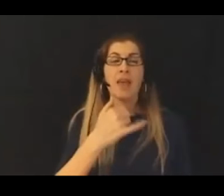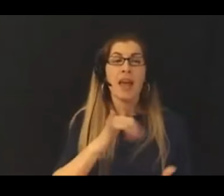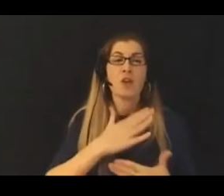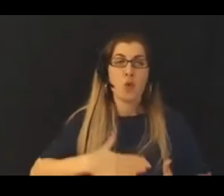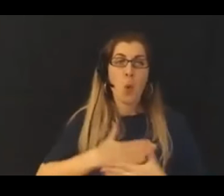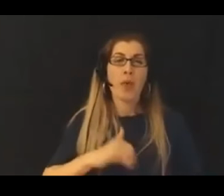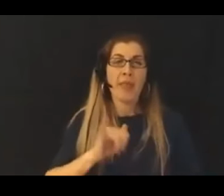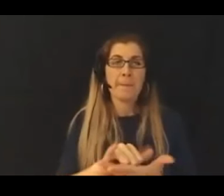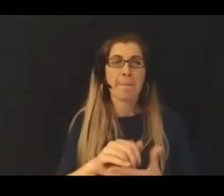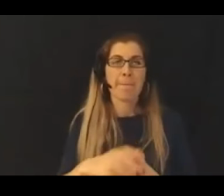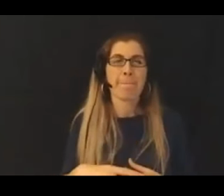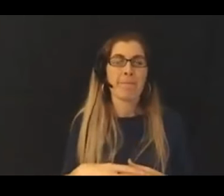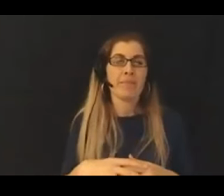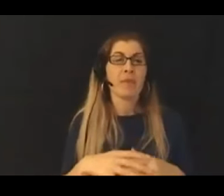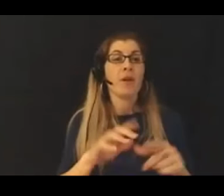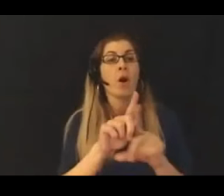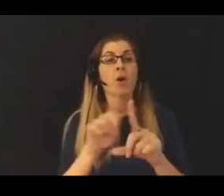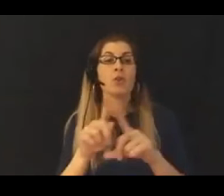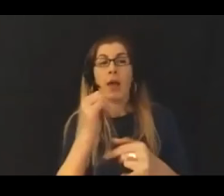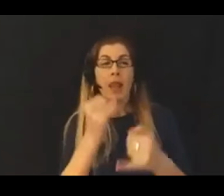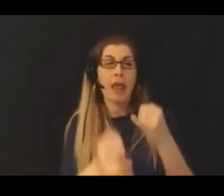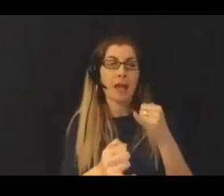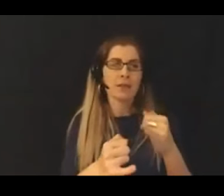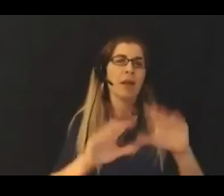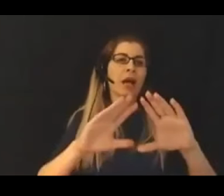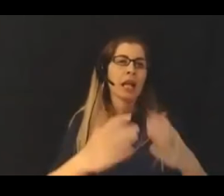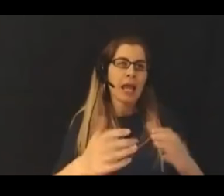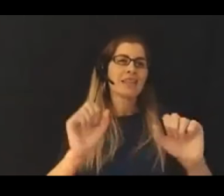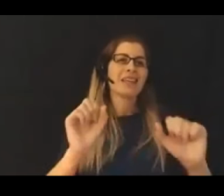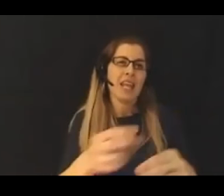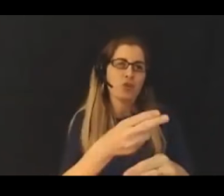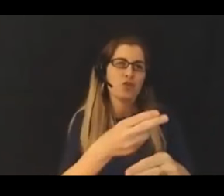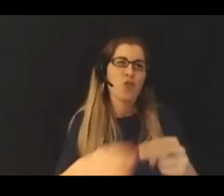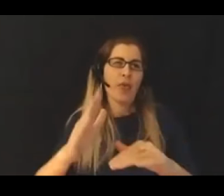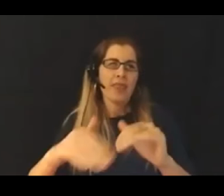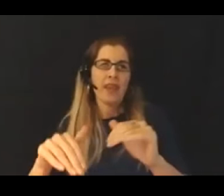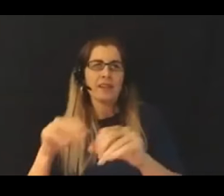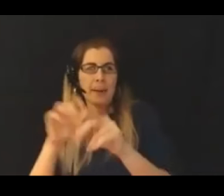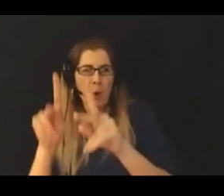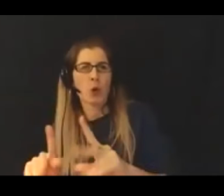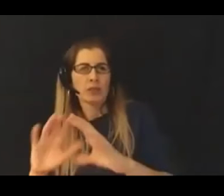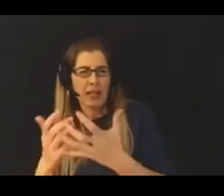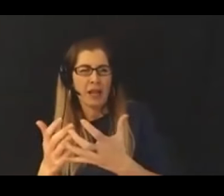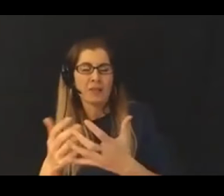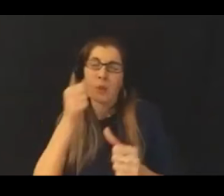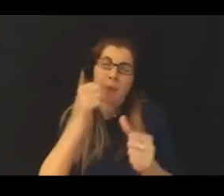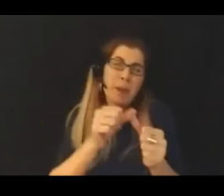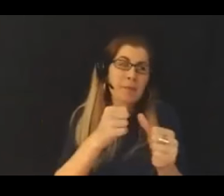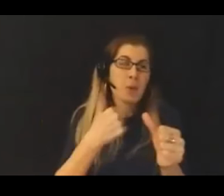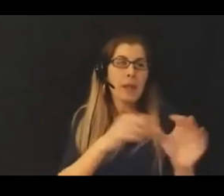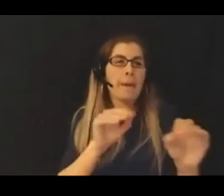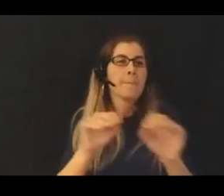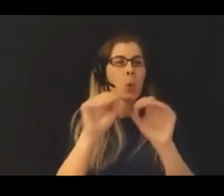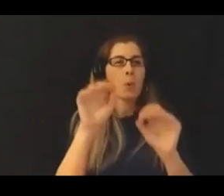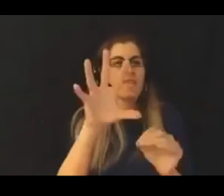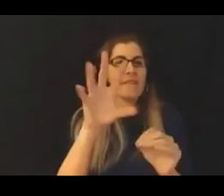last thing I'll say is that it's okay for Zoom classes to be a little bit shorter than in-person classes. Again, we ended up moving for about 50 minutes